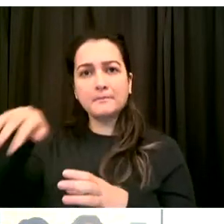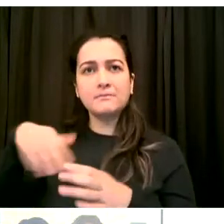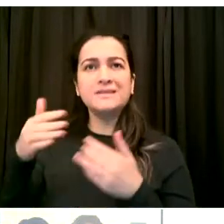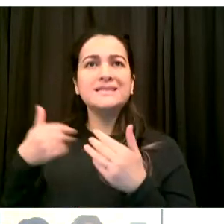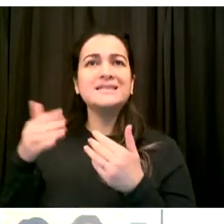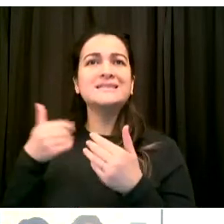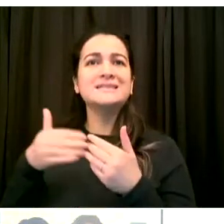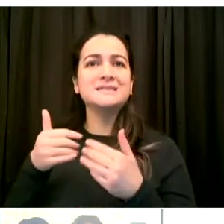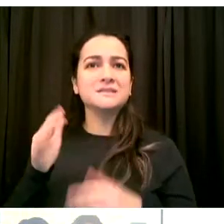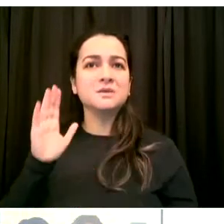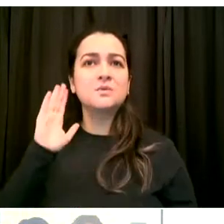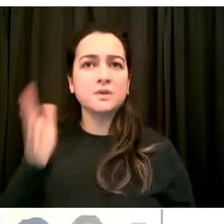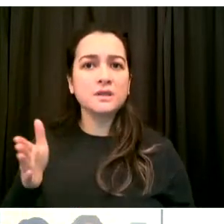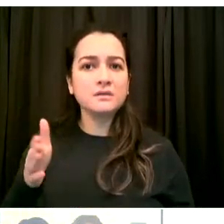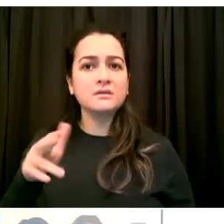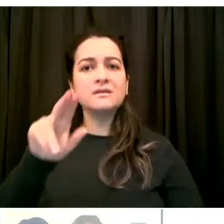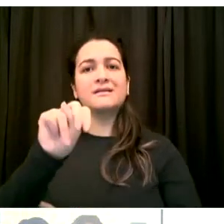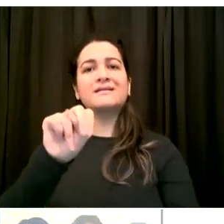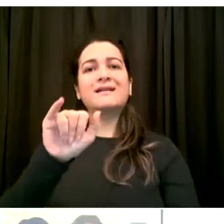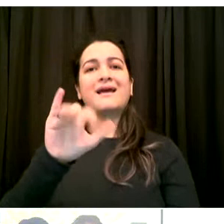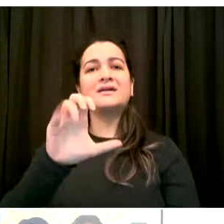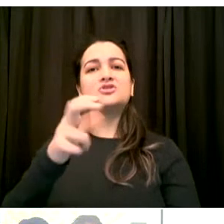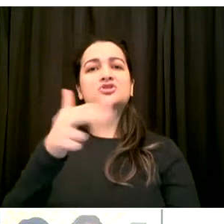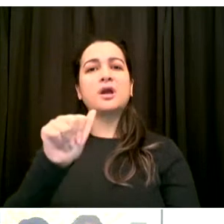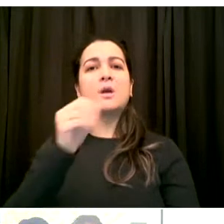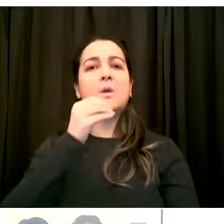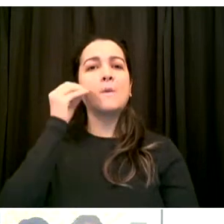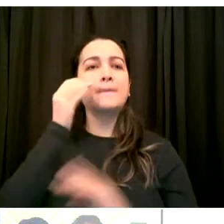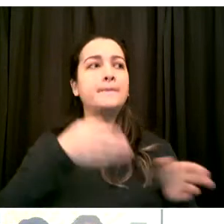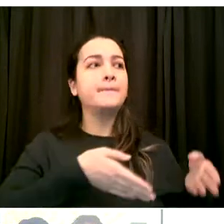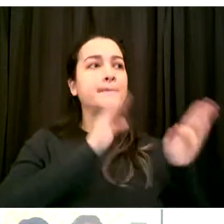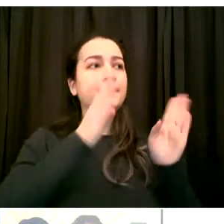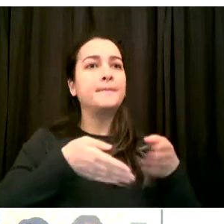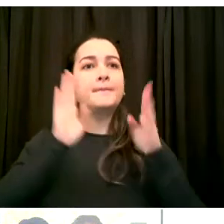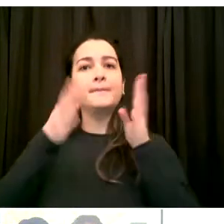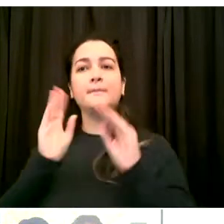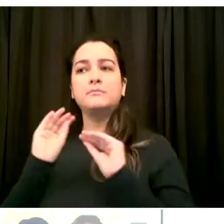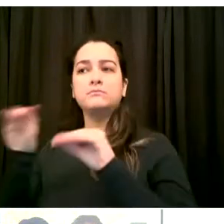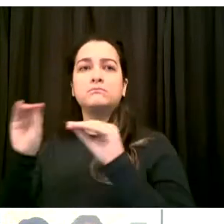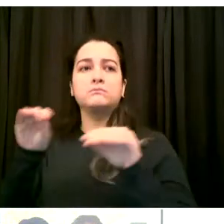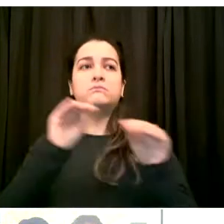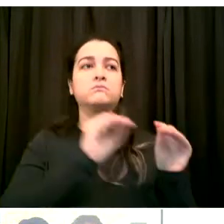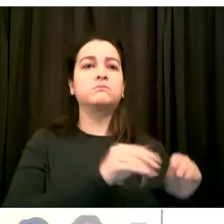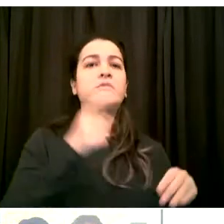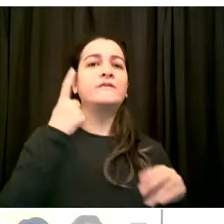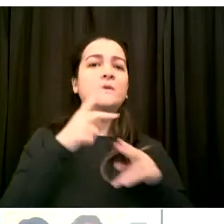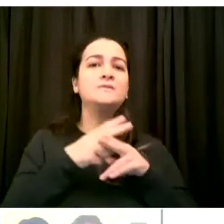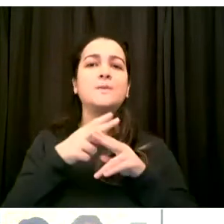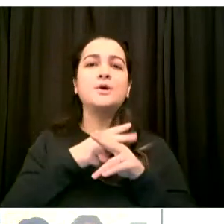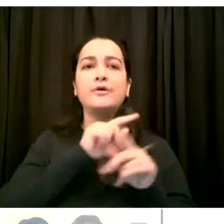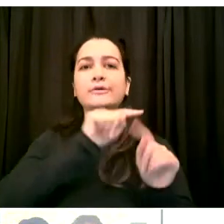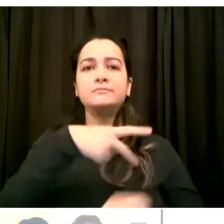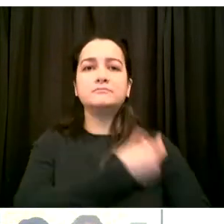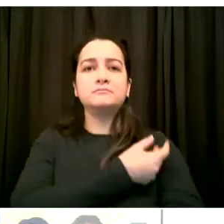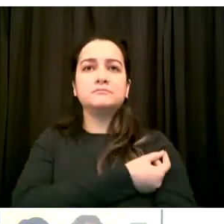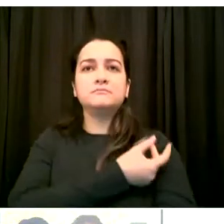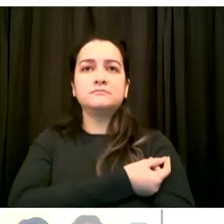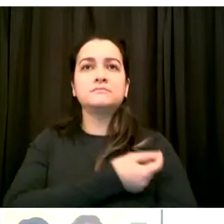of seniors. So we've already undertaken that. We've gotten great feedback about those visits and those